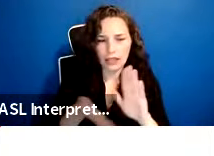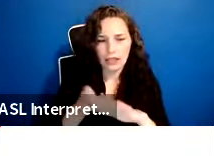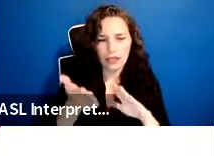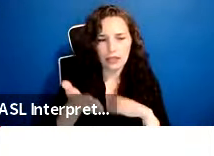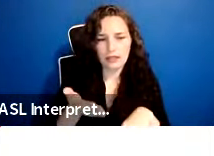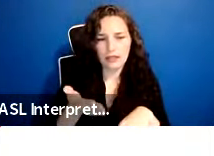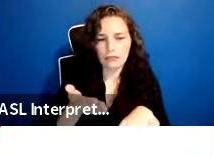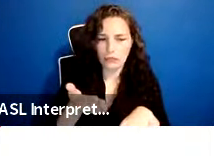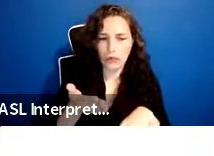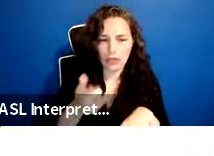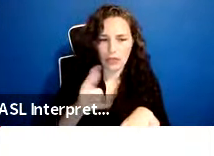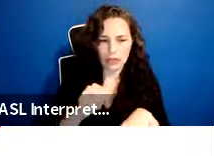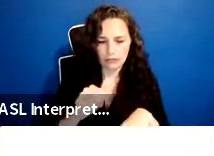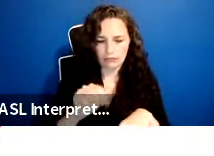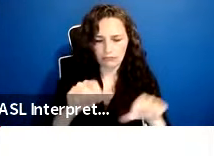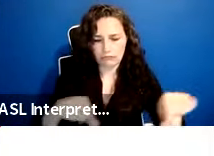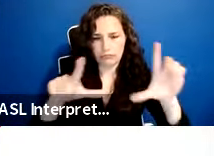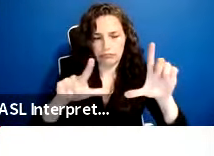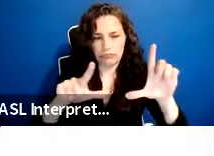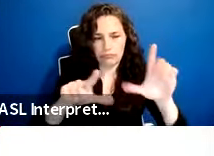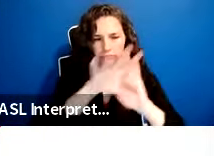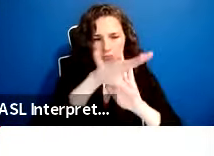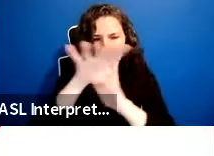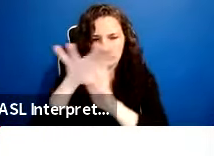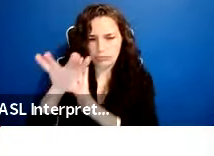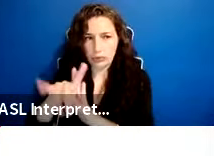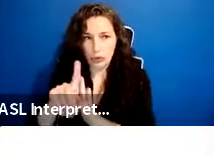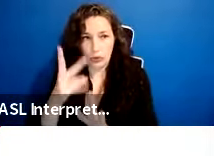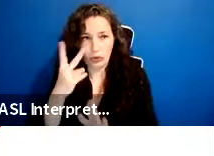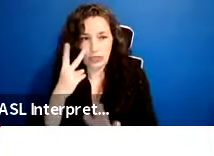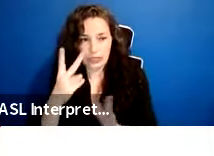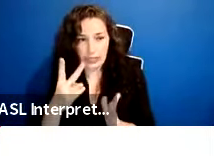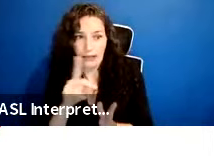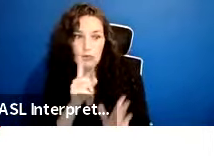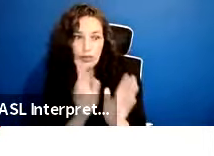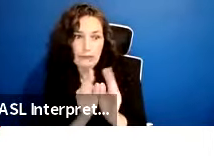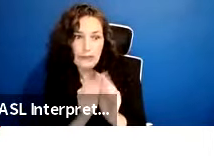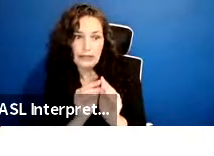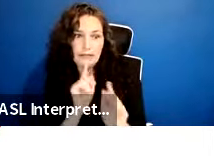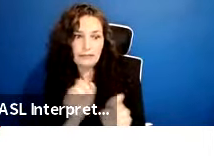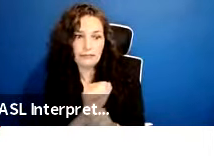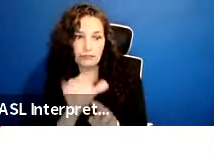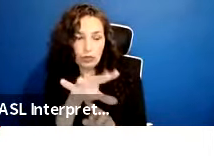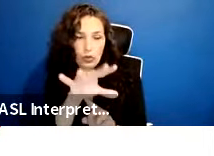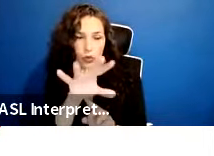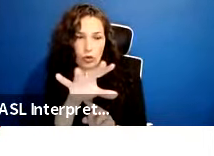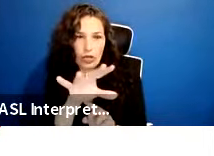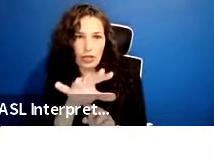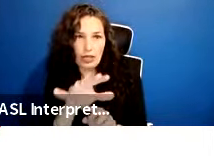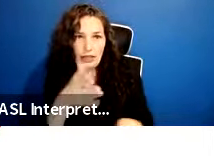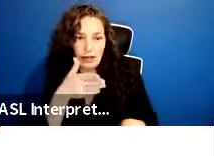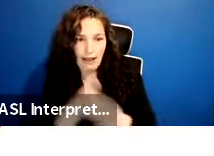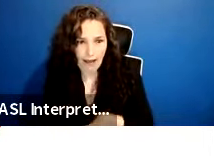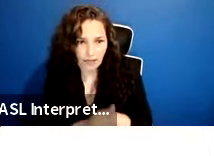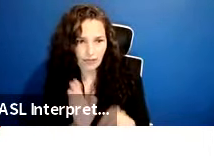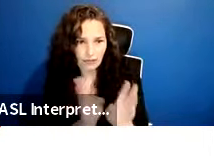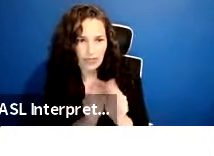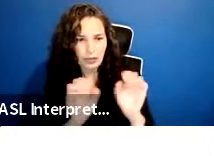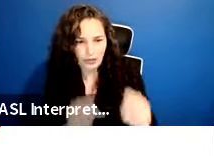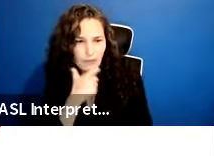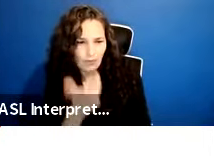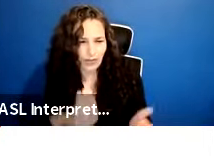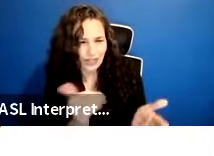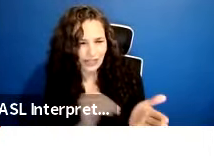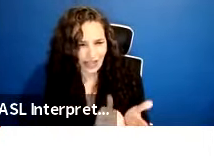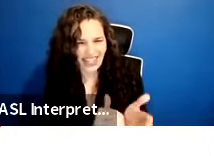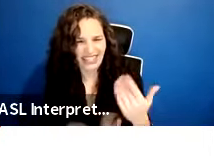that your meeting can actually be recorded and saved to your computer after this session is concluded.